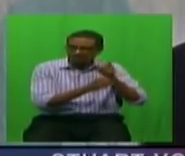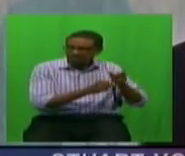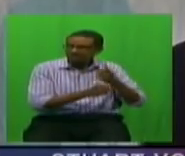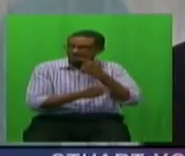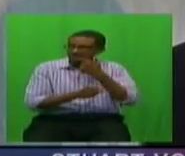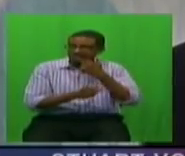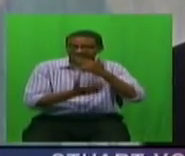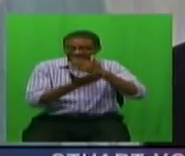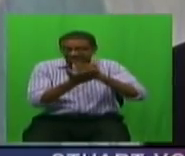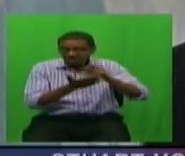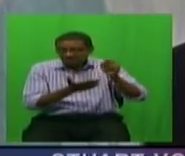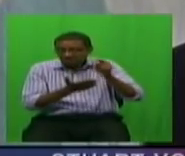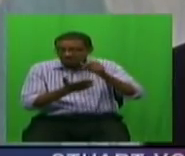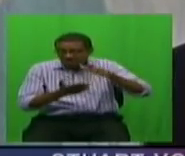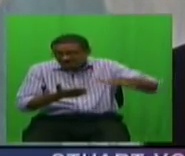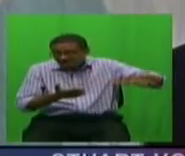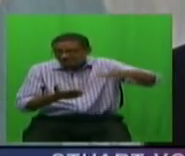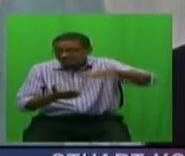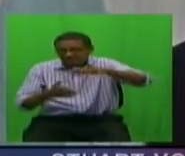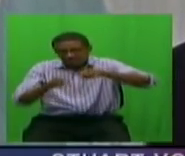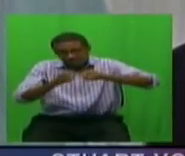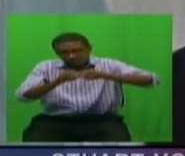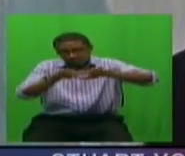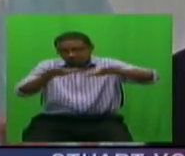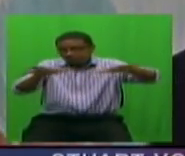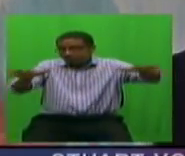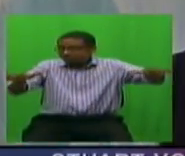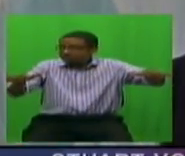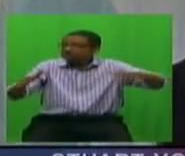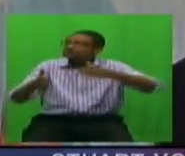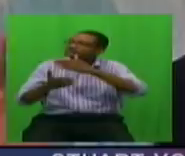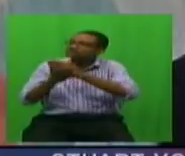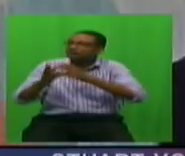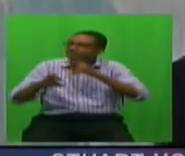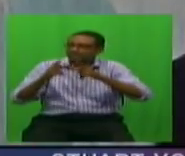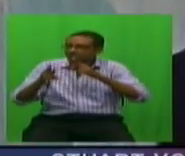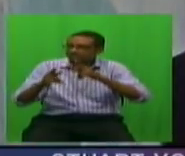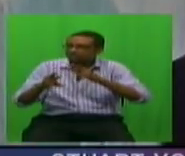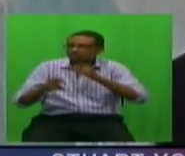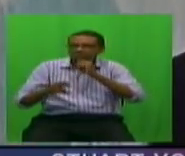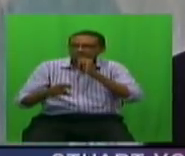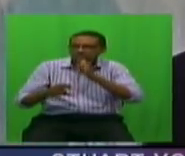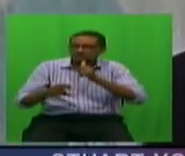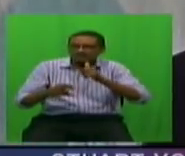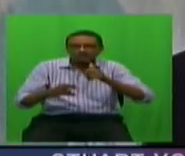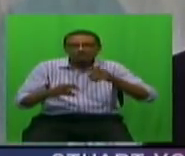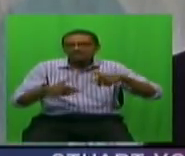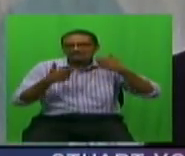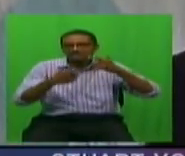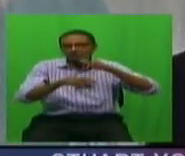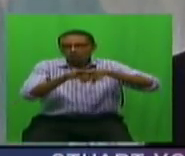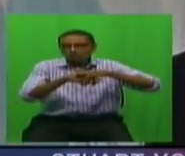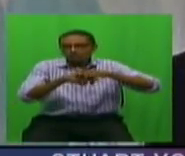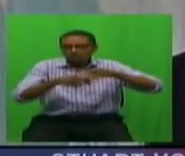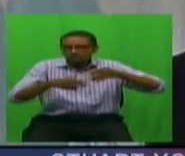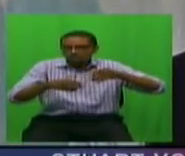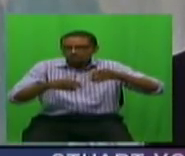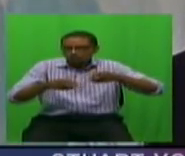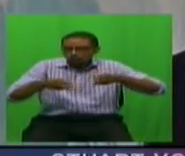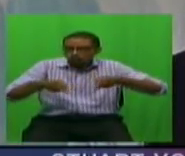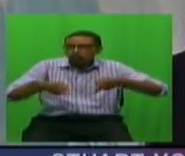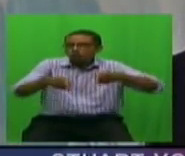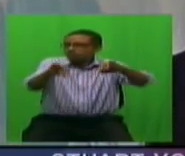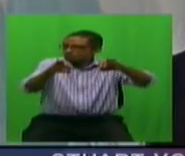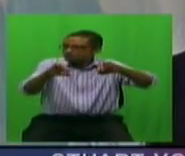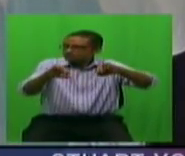areas it's very spread out, and there's some persons who are not on the main roads and this type of thing. So it is quite an exercise. You